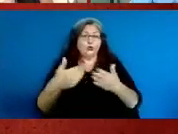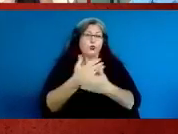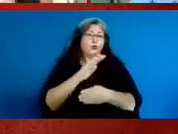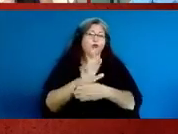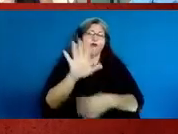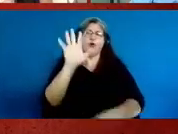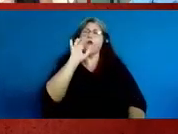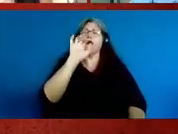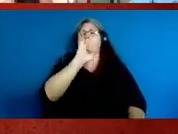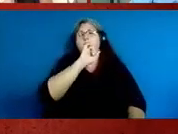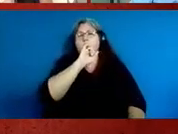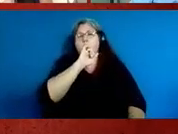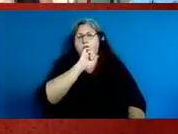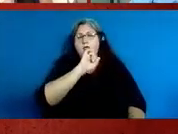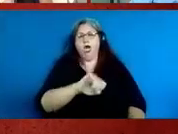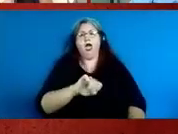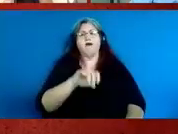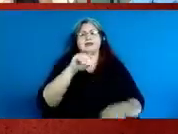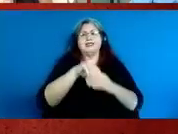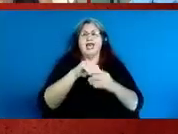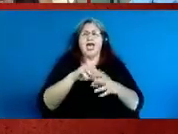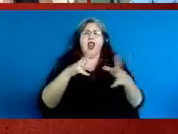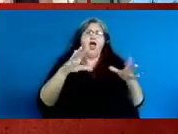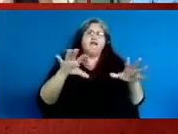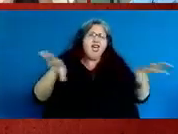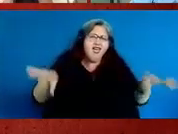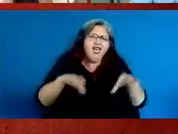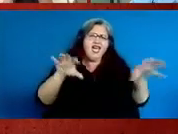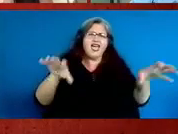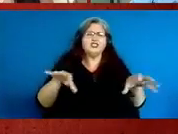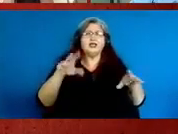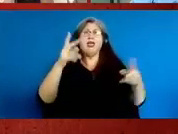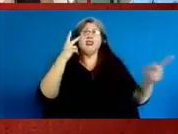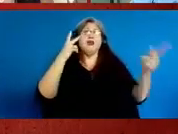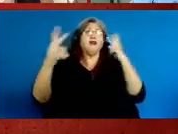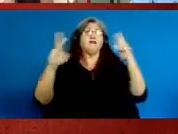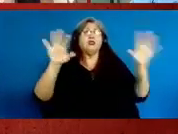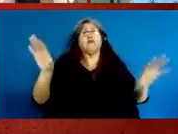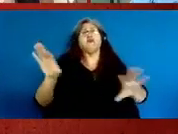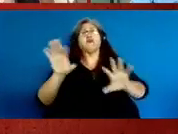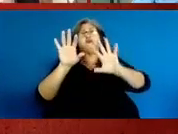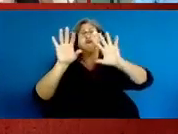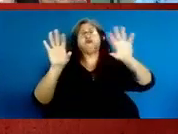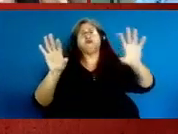It has so much action, such incredible visual